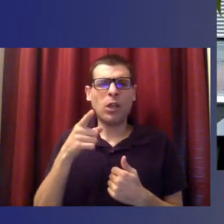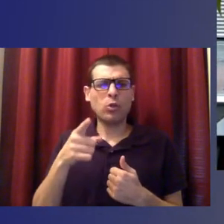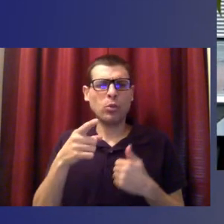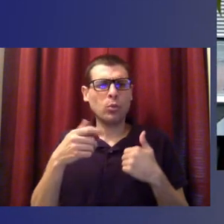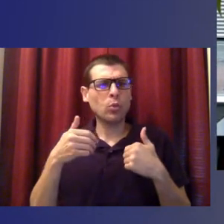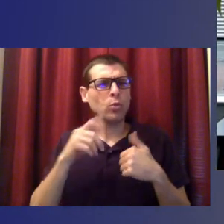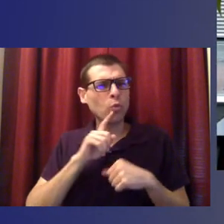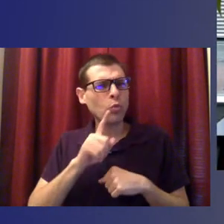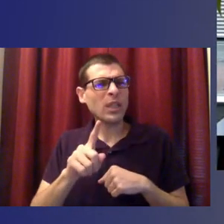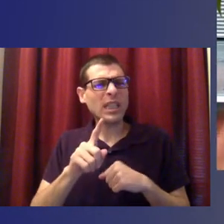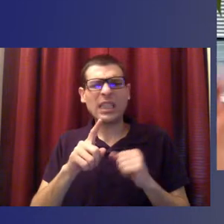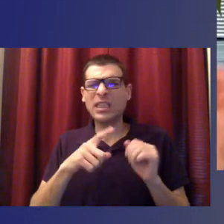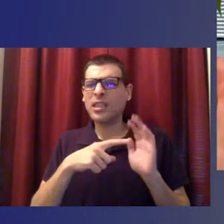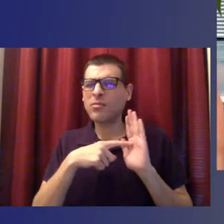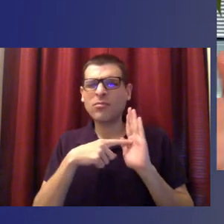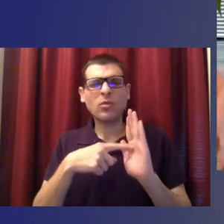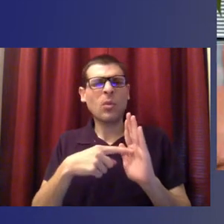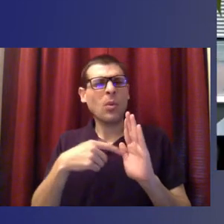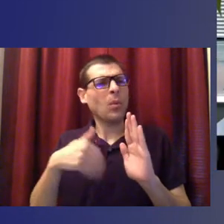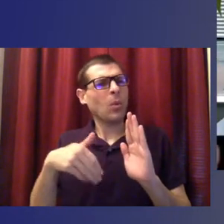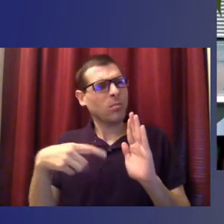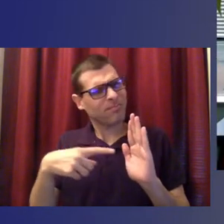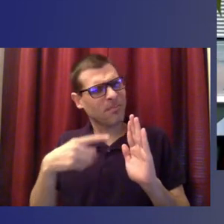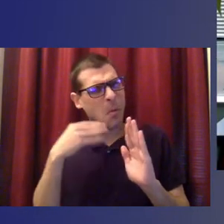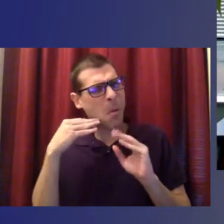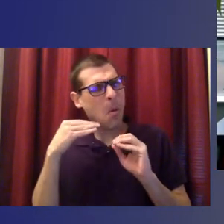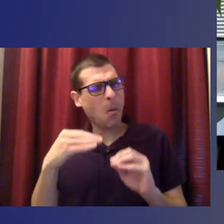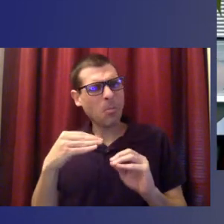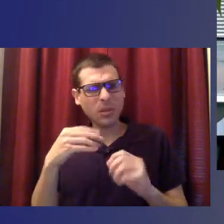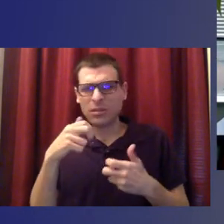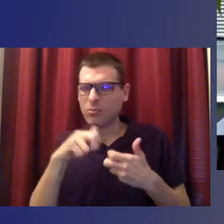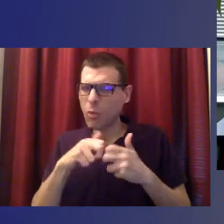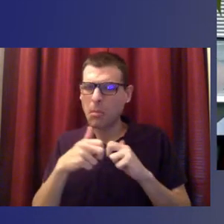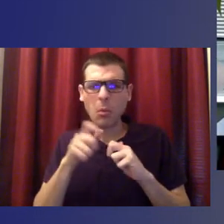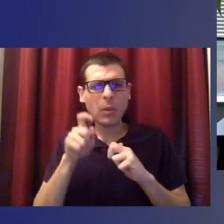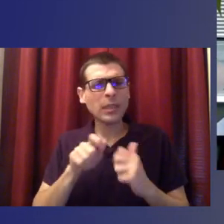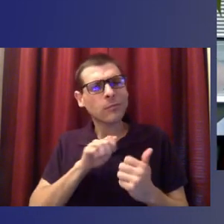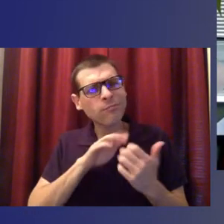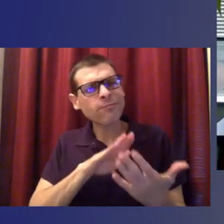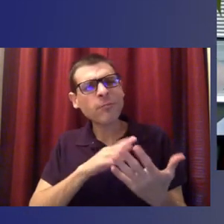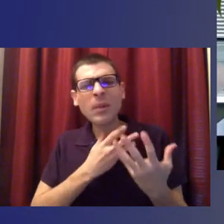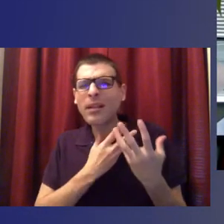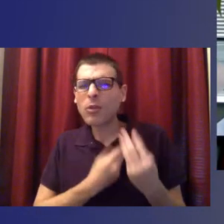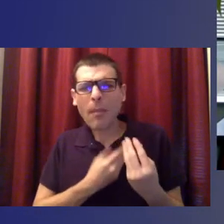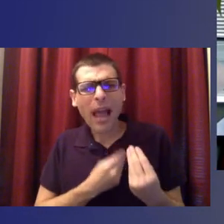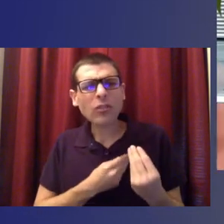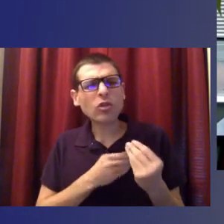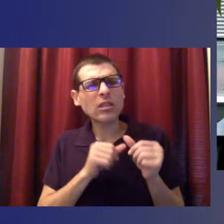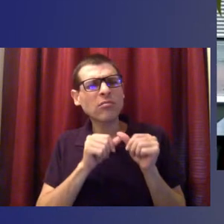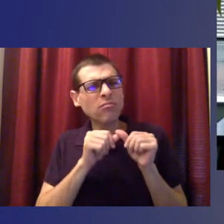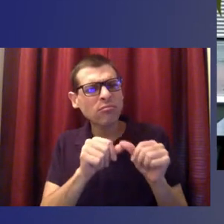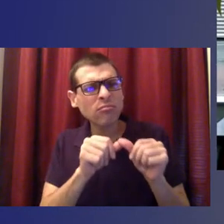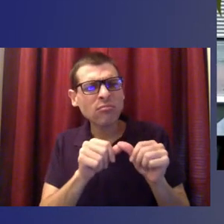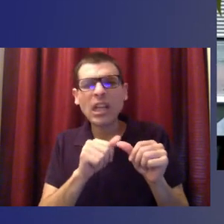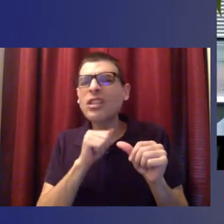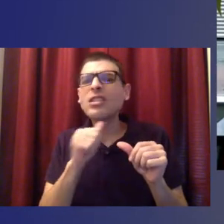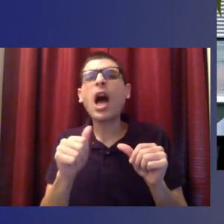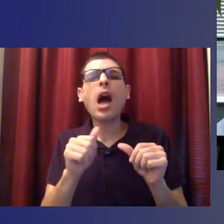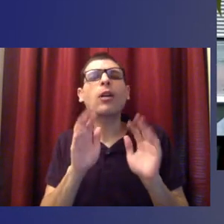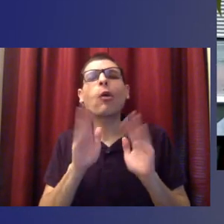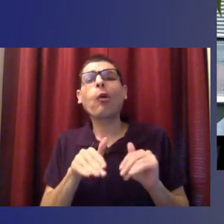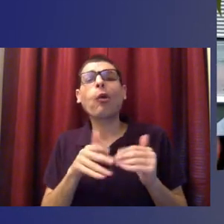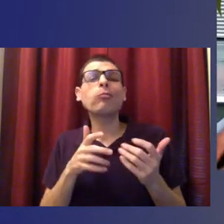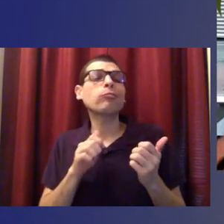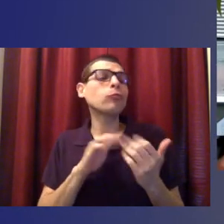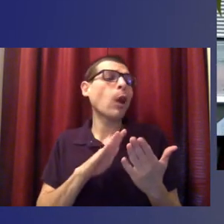addressing homelessness with, I love this pairing, with consistency and compassion. And you and the commissioners also